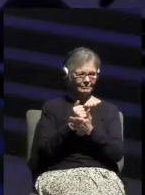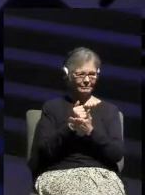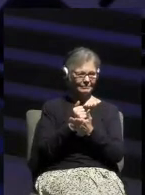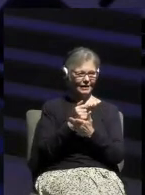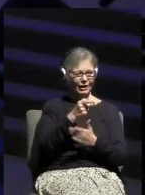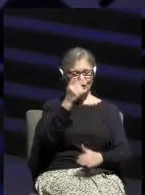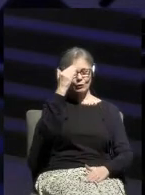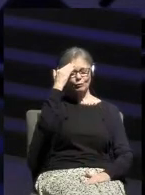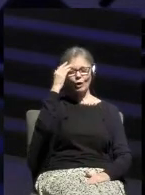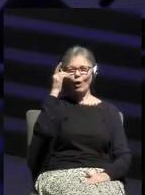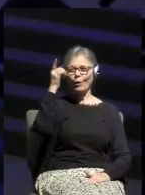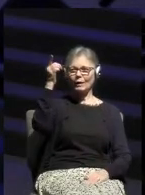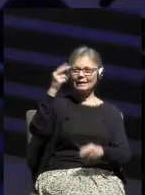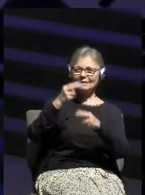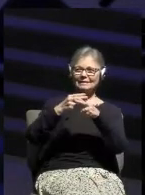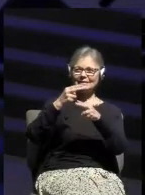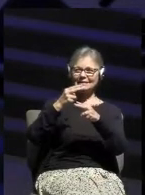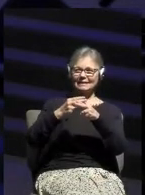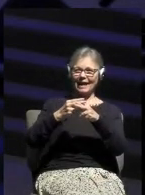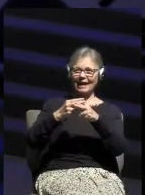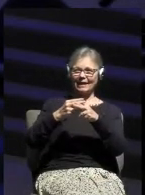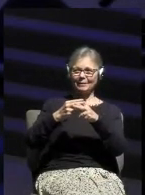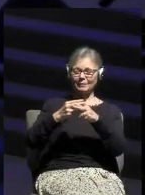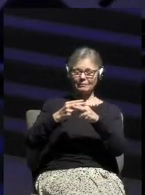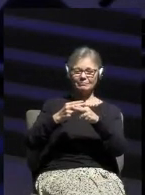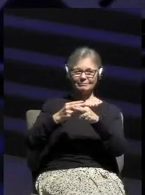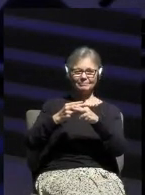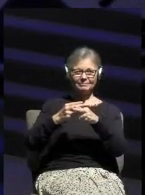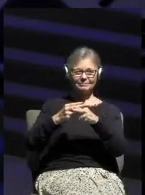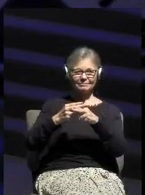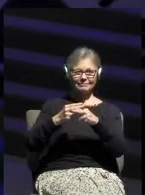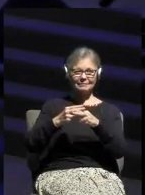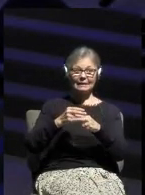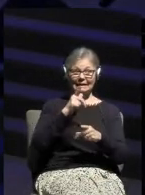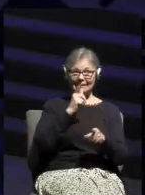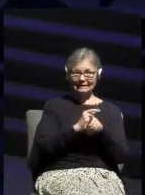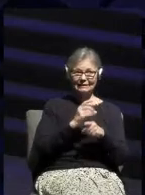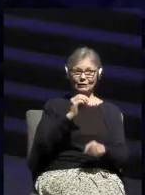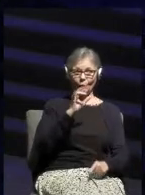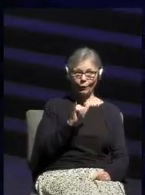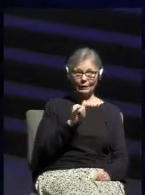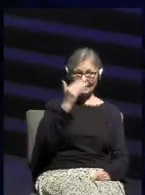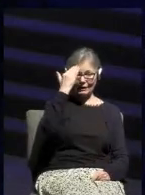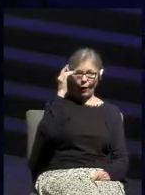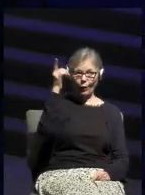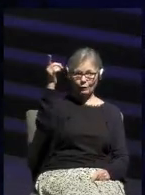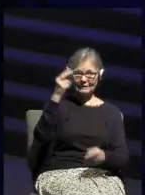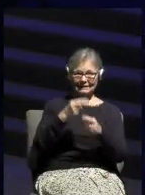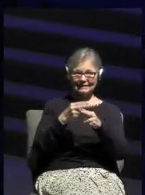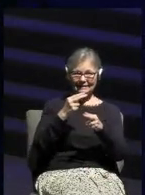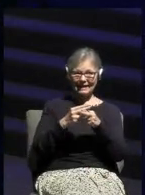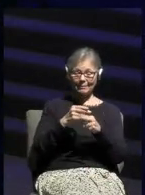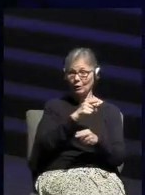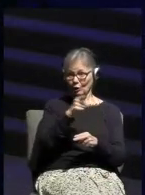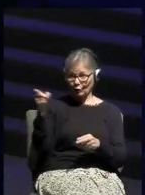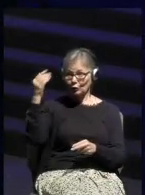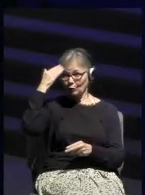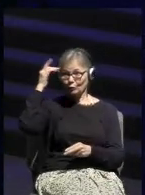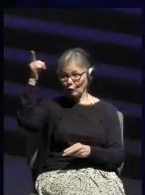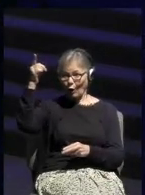name, Sister Uni. If there's anybody in this room that knows His name, I know Sister Uni knows His name, but there's a lot more people in this room that know His